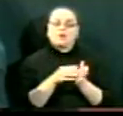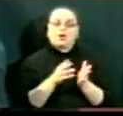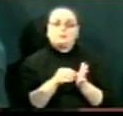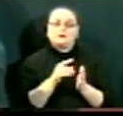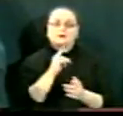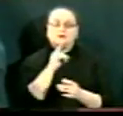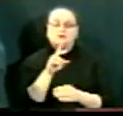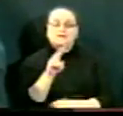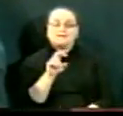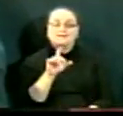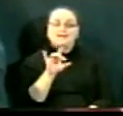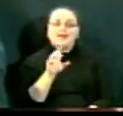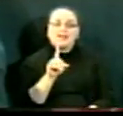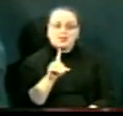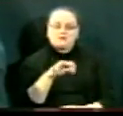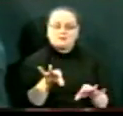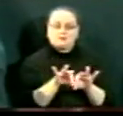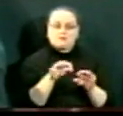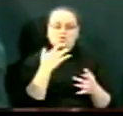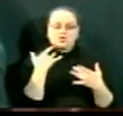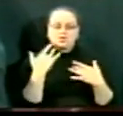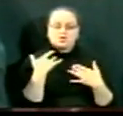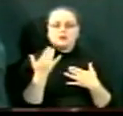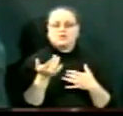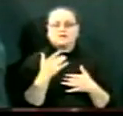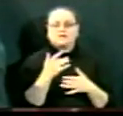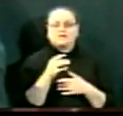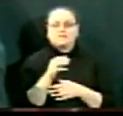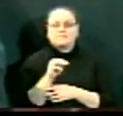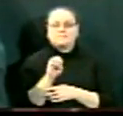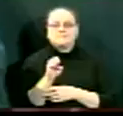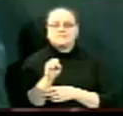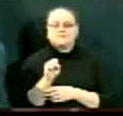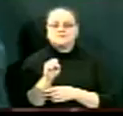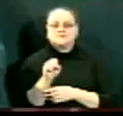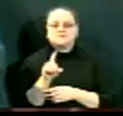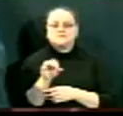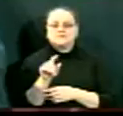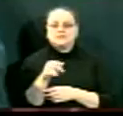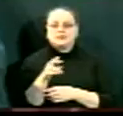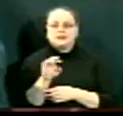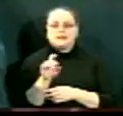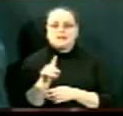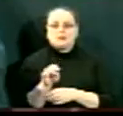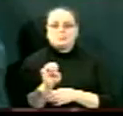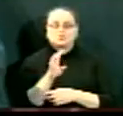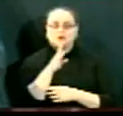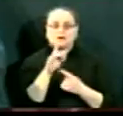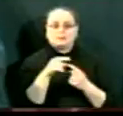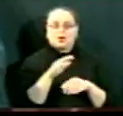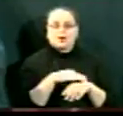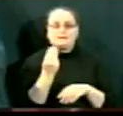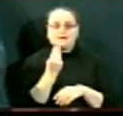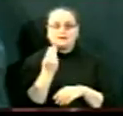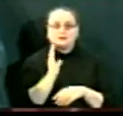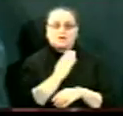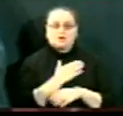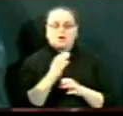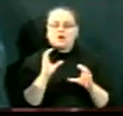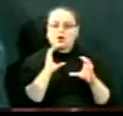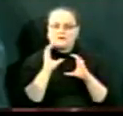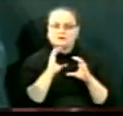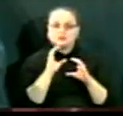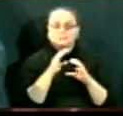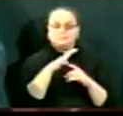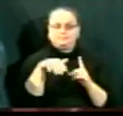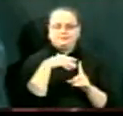valid concern that Ms. Stethridge brought up at the school board meeting on Monday. So our conversation around